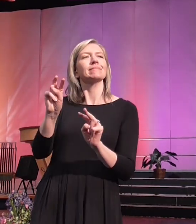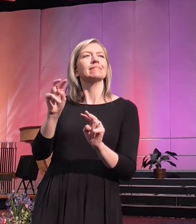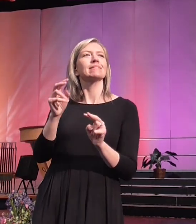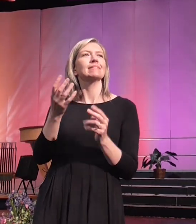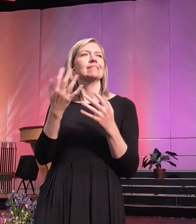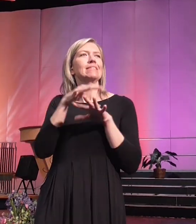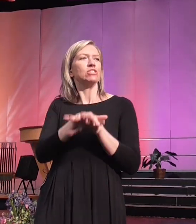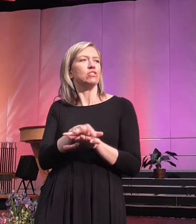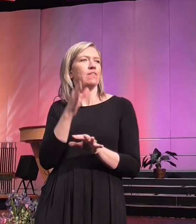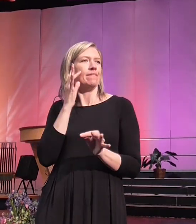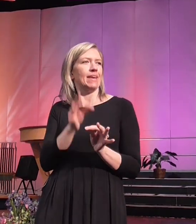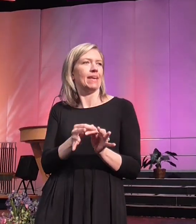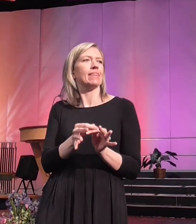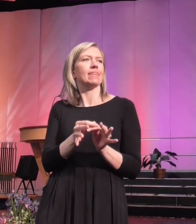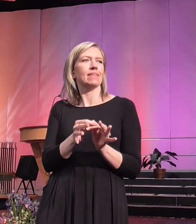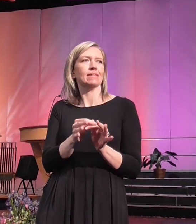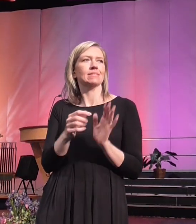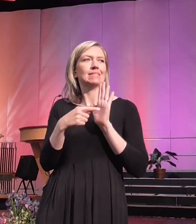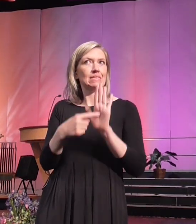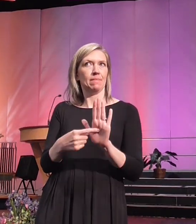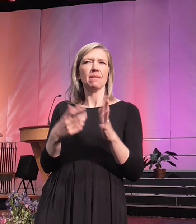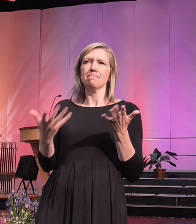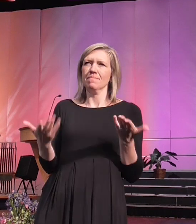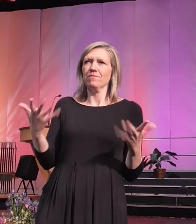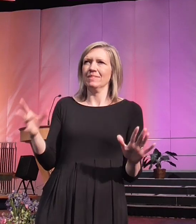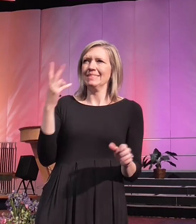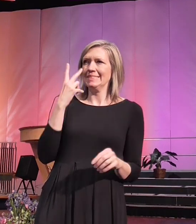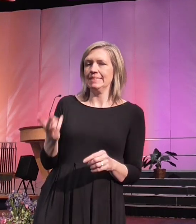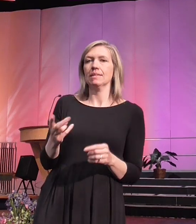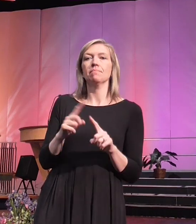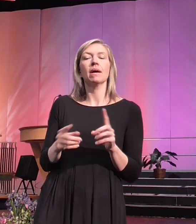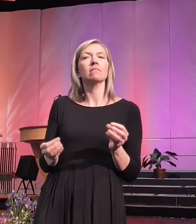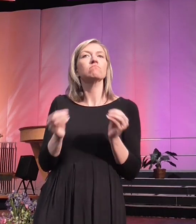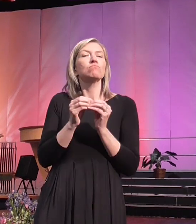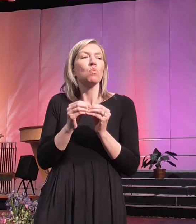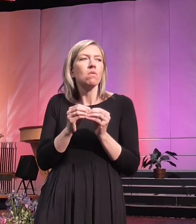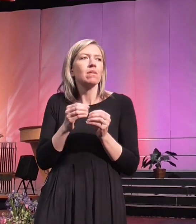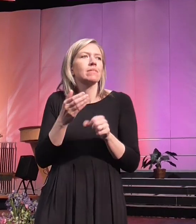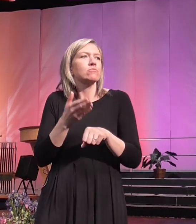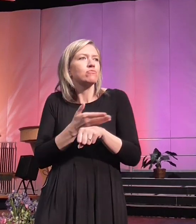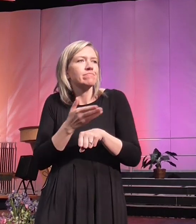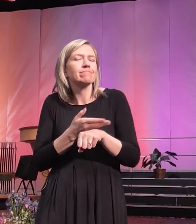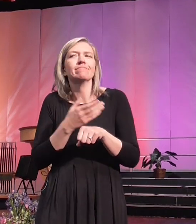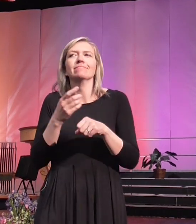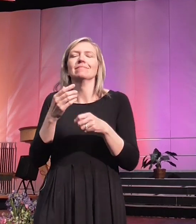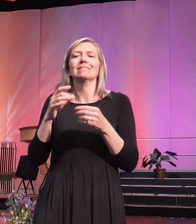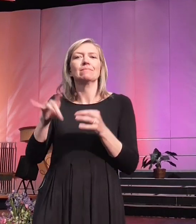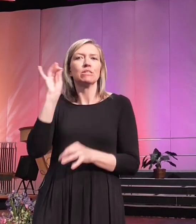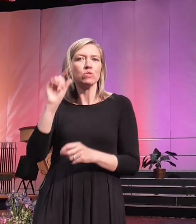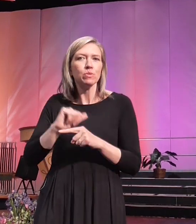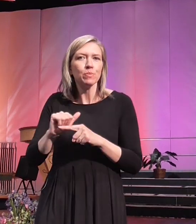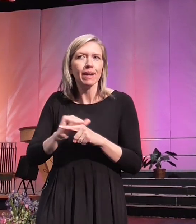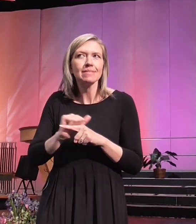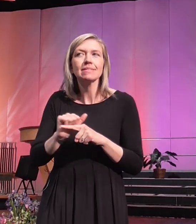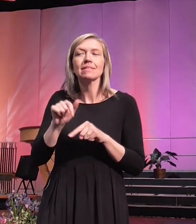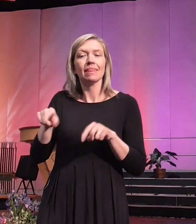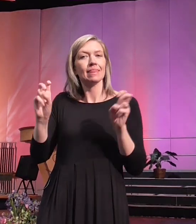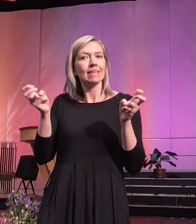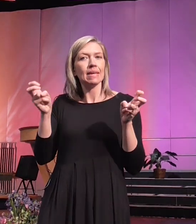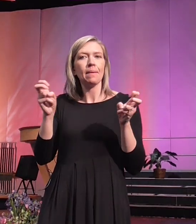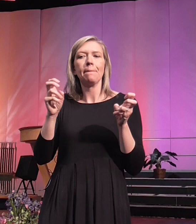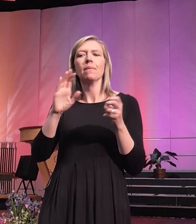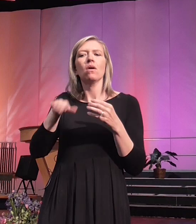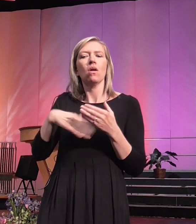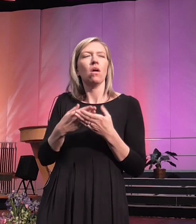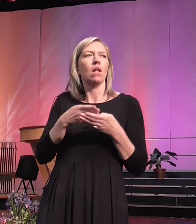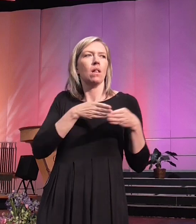which you already probably have, but there has been an update and there are more spiritual practices to take home. The theme of this display is All Paths